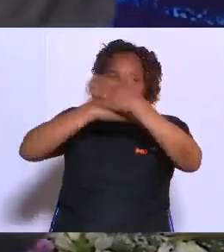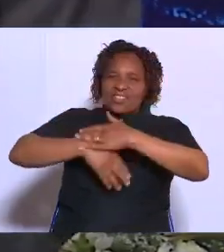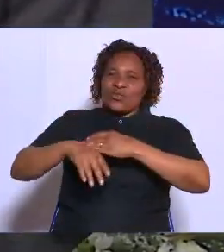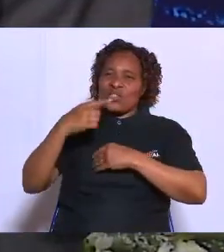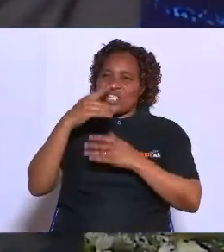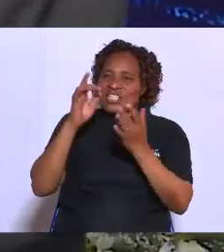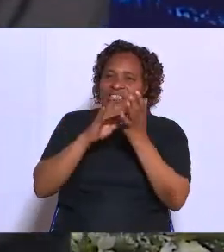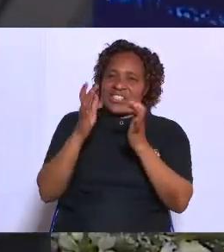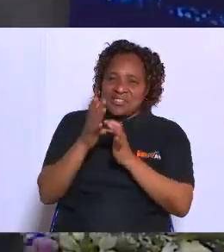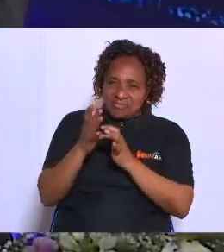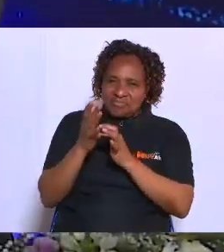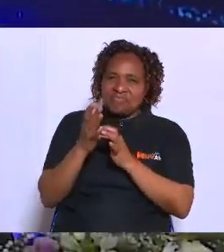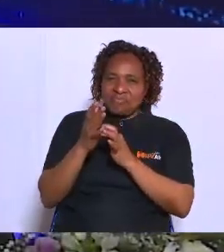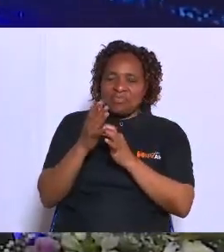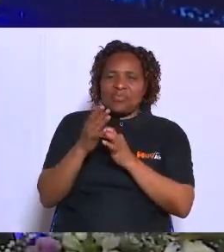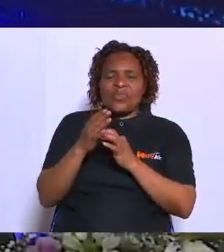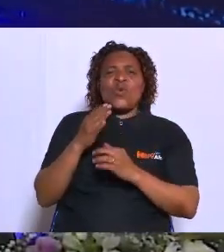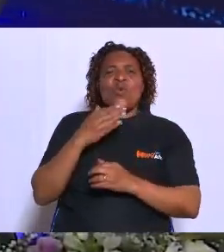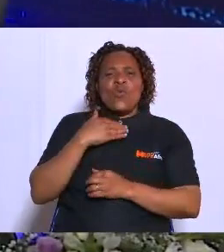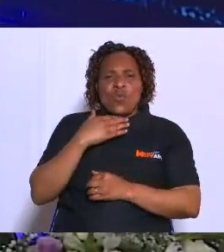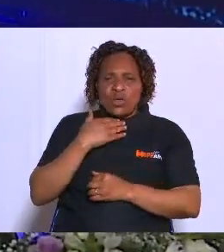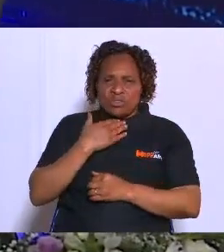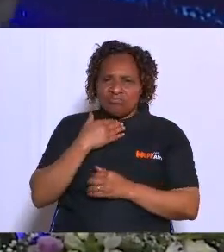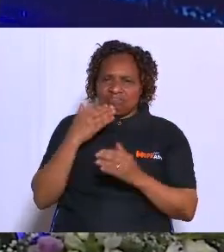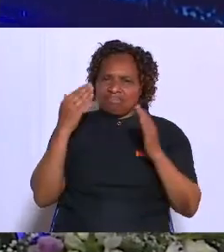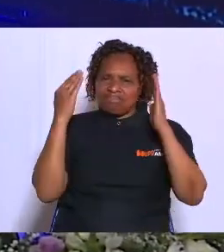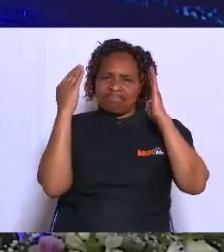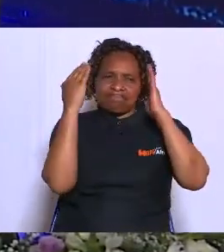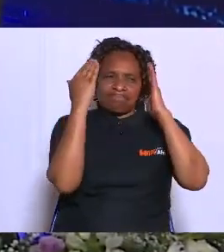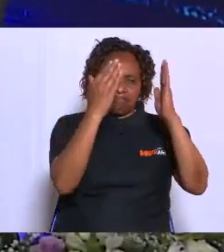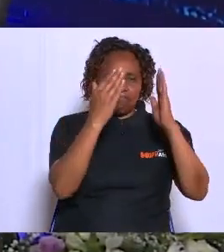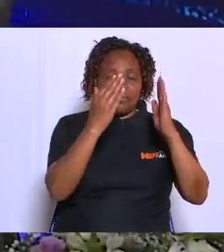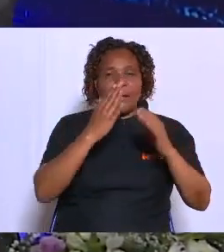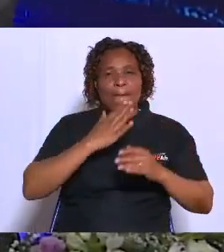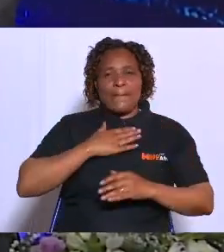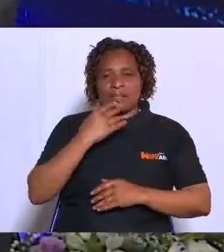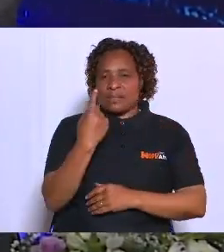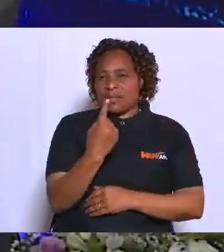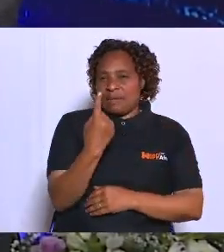Jesus I want to recommit myself